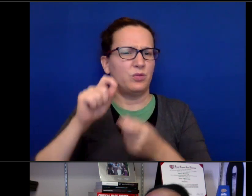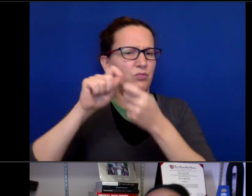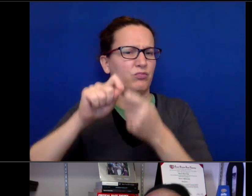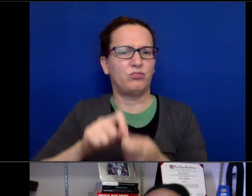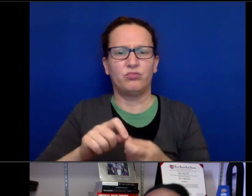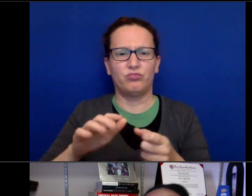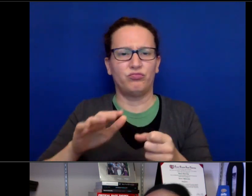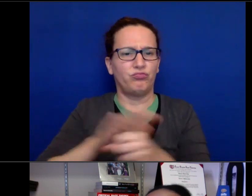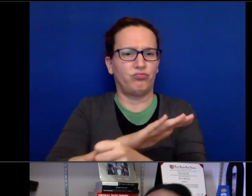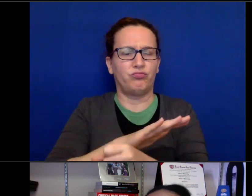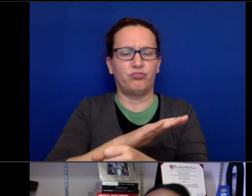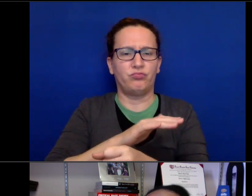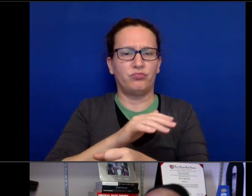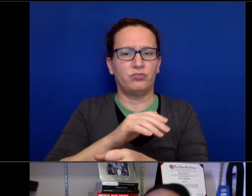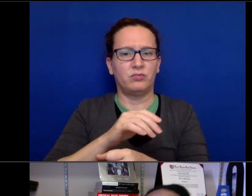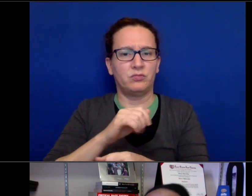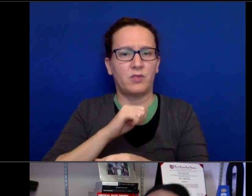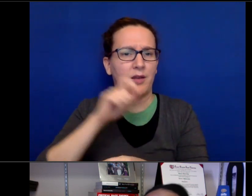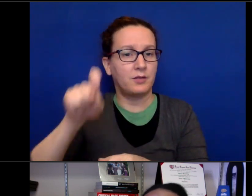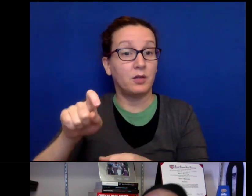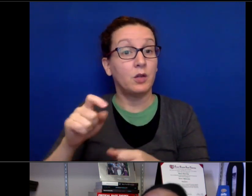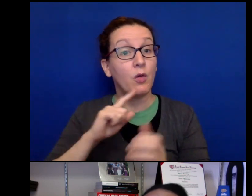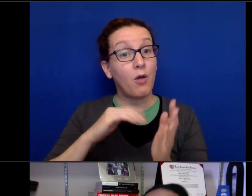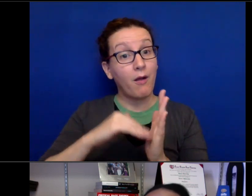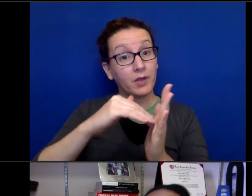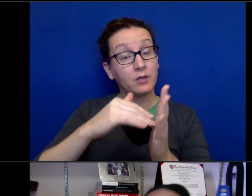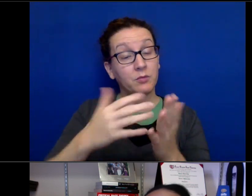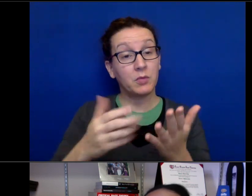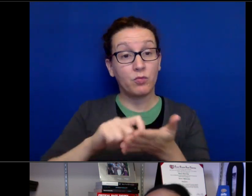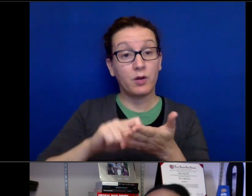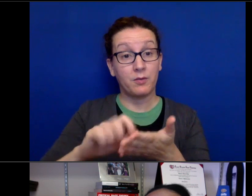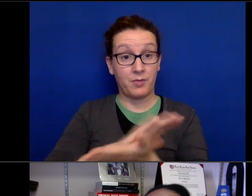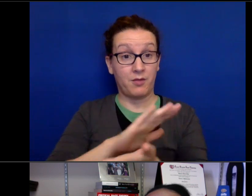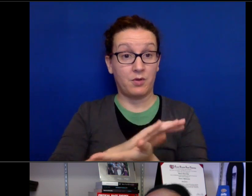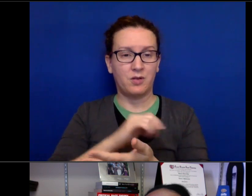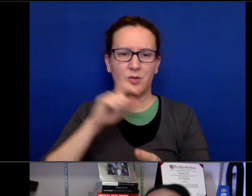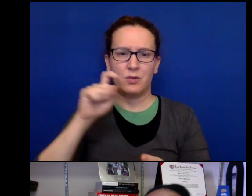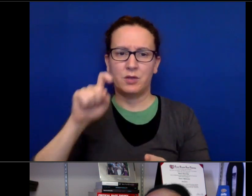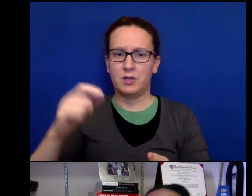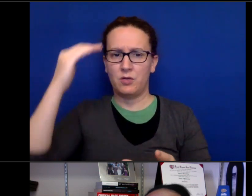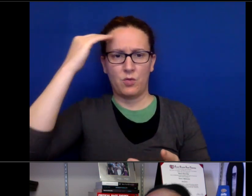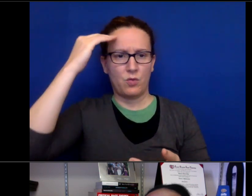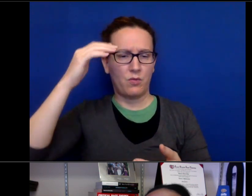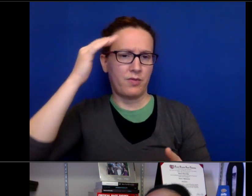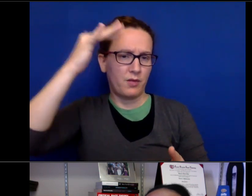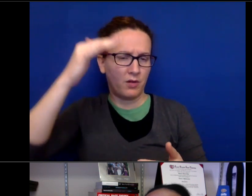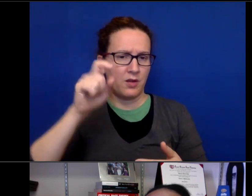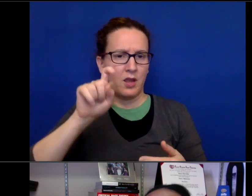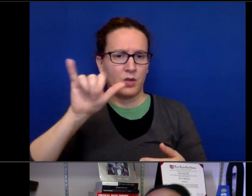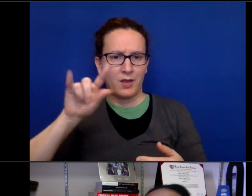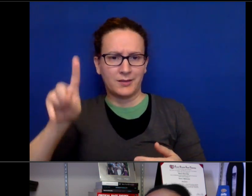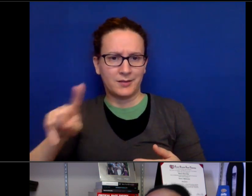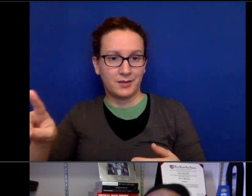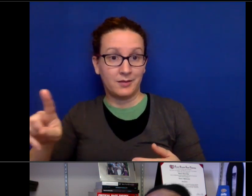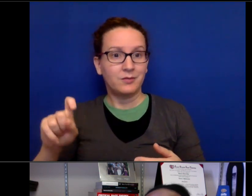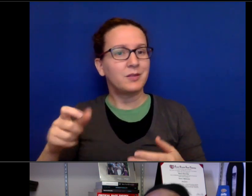are unnecessary. Very often you may write a paper, they don't need to know your theory of X, Y, or Z. They just need to know a